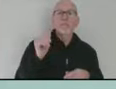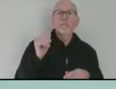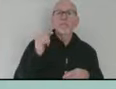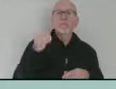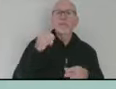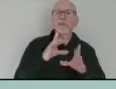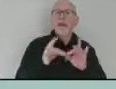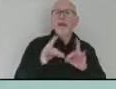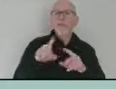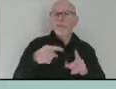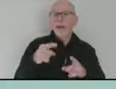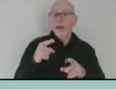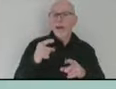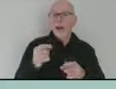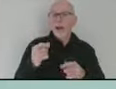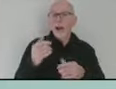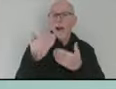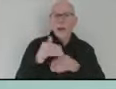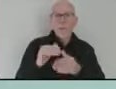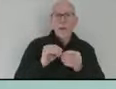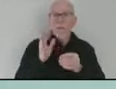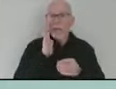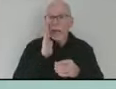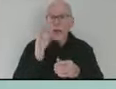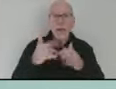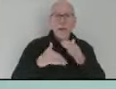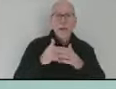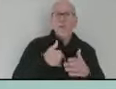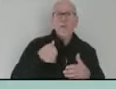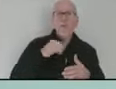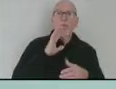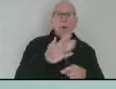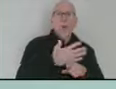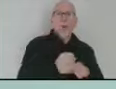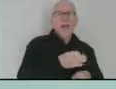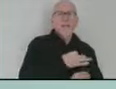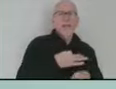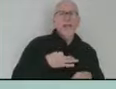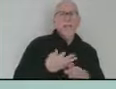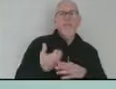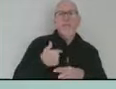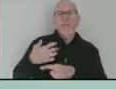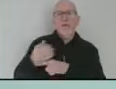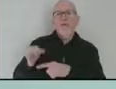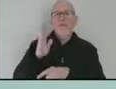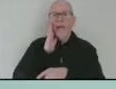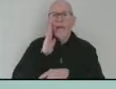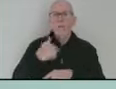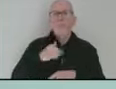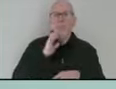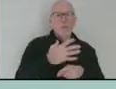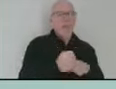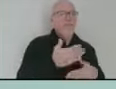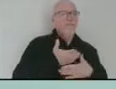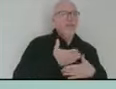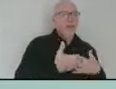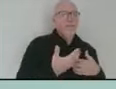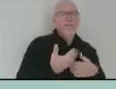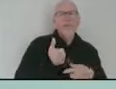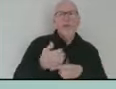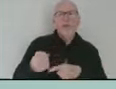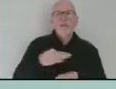earlier about beds, we'll run out of staff before we run out of beds. and we'll run out of ventilators before we run out of staff